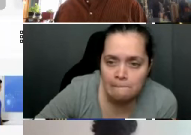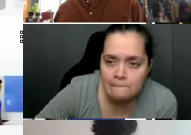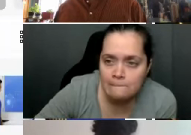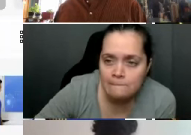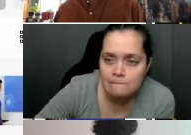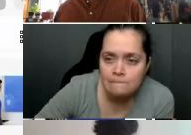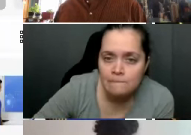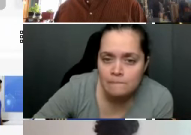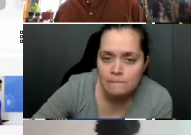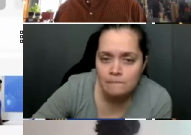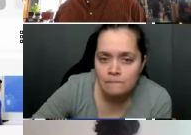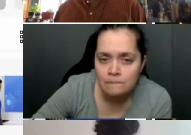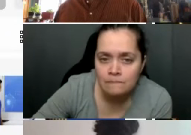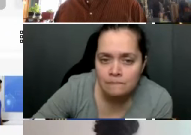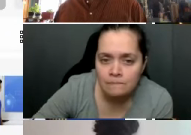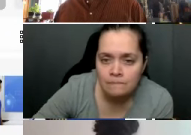Uh-huh.